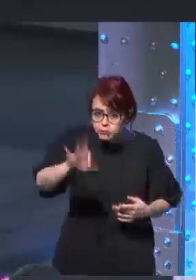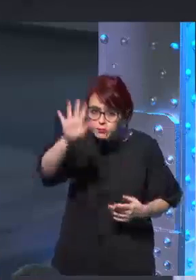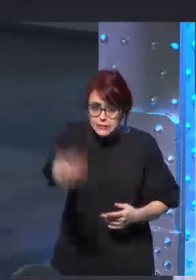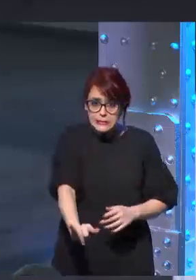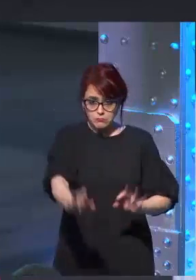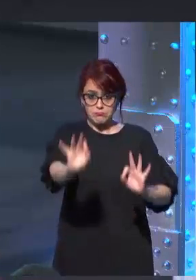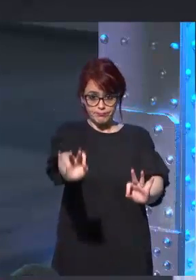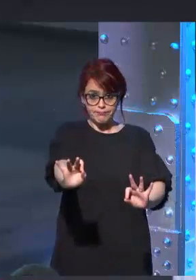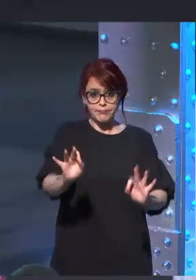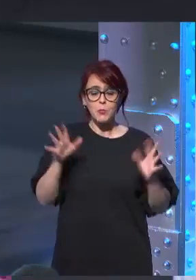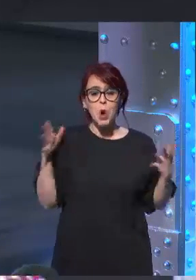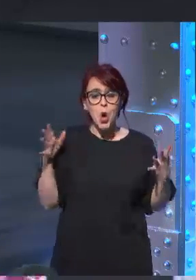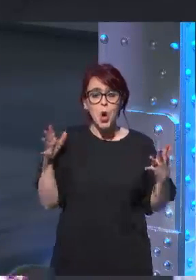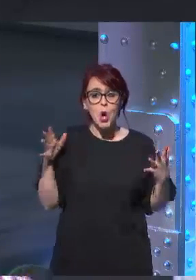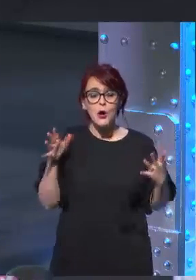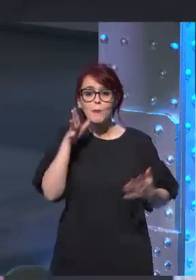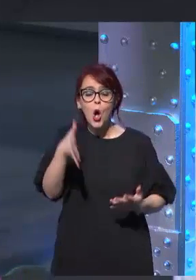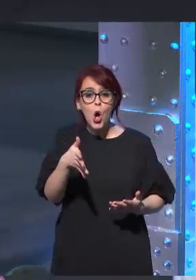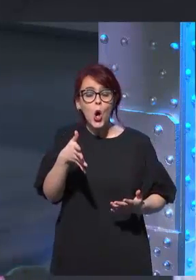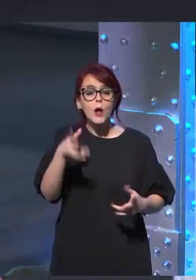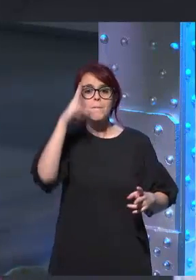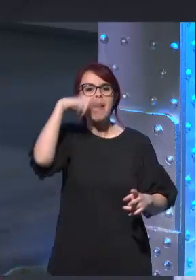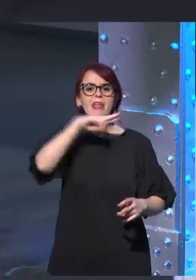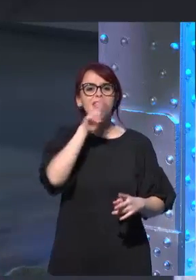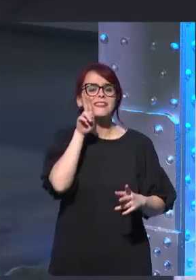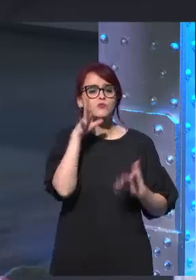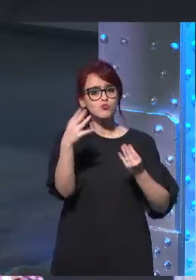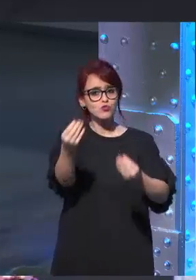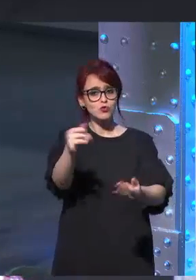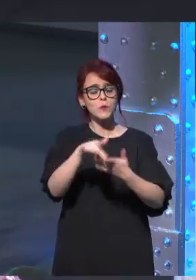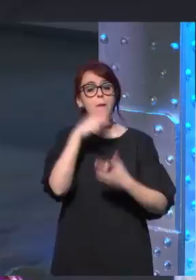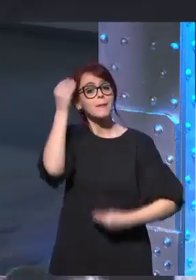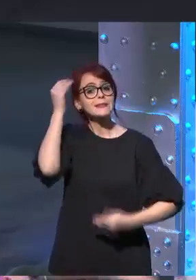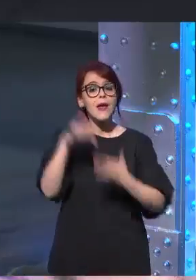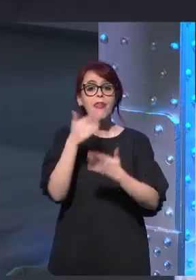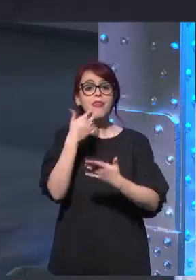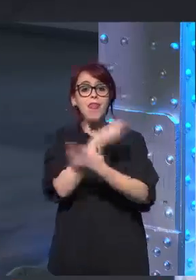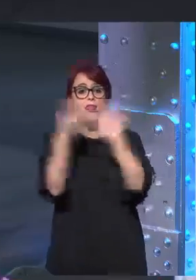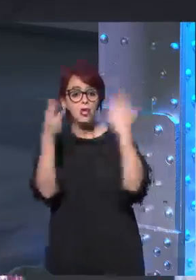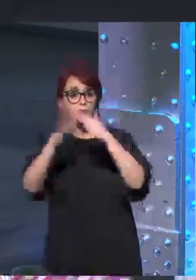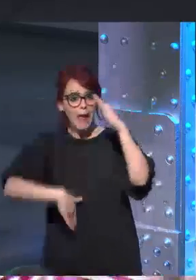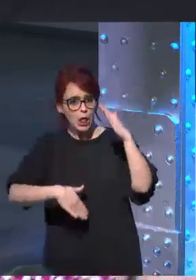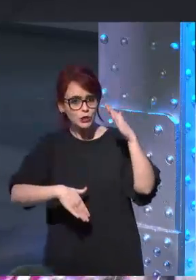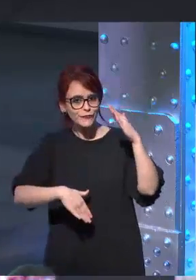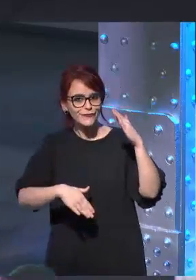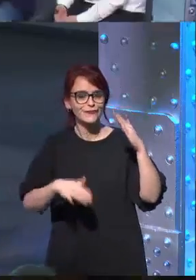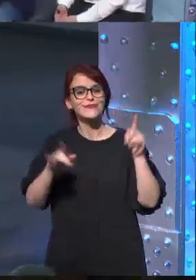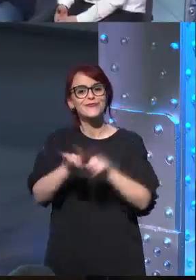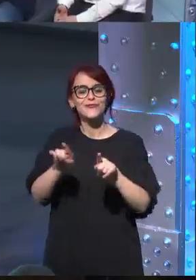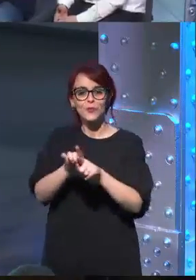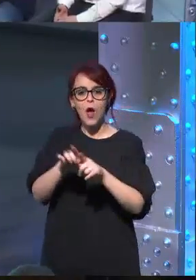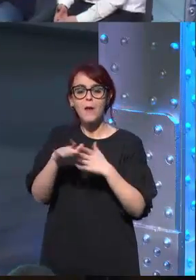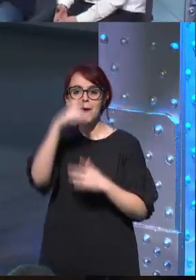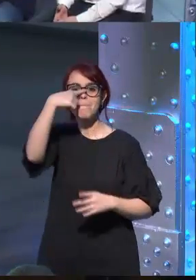myself, if it's possible that happens in Spain. And it's possible, of course, it can happen in Spain. There are many parents that think